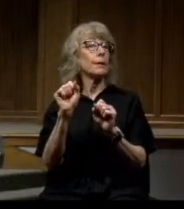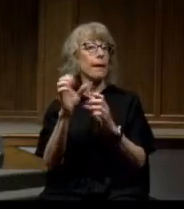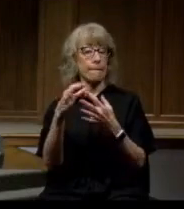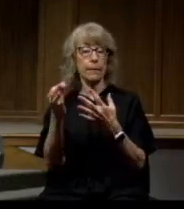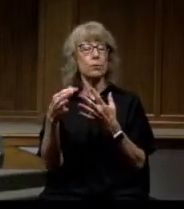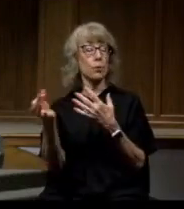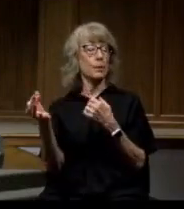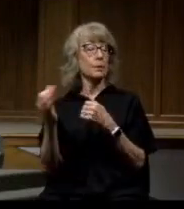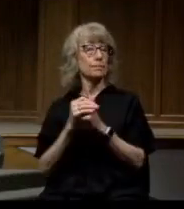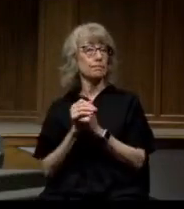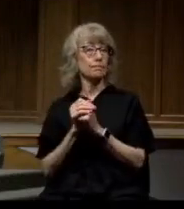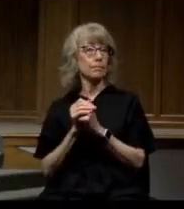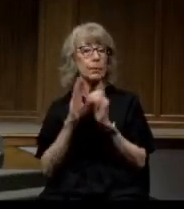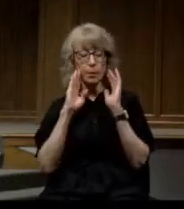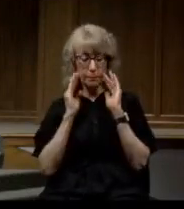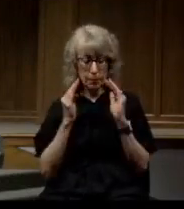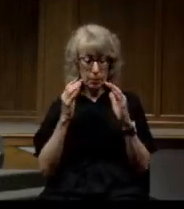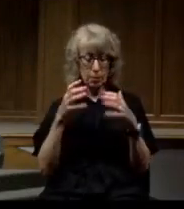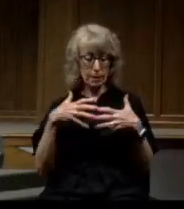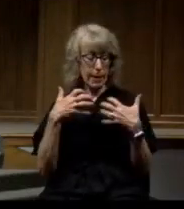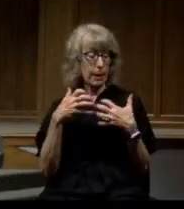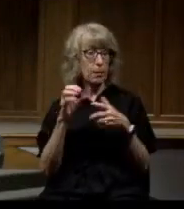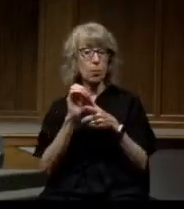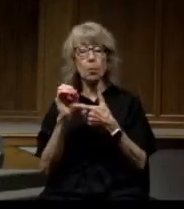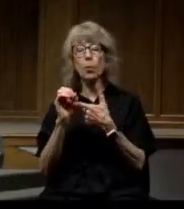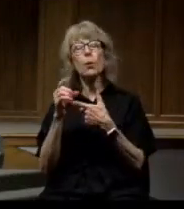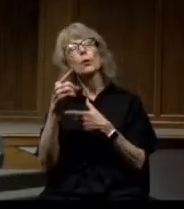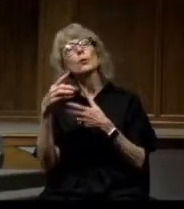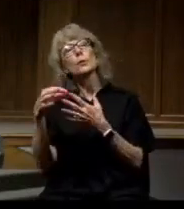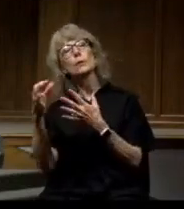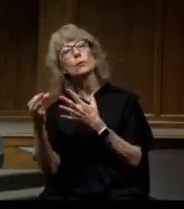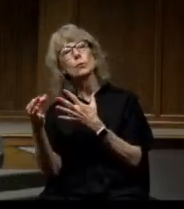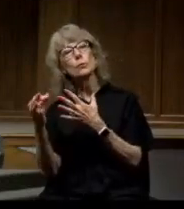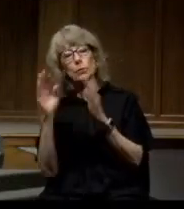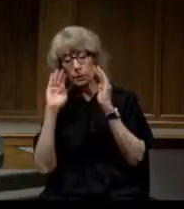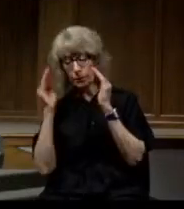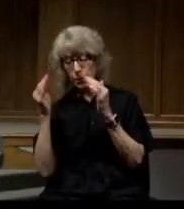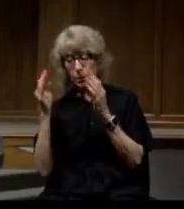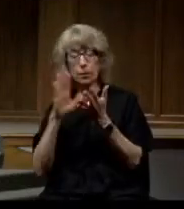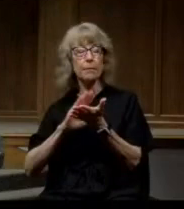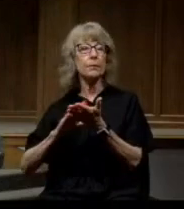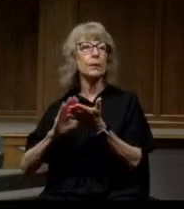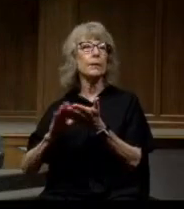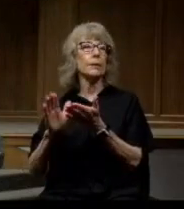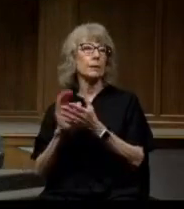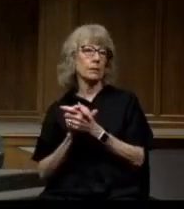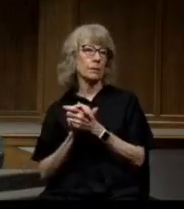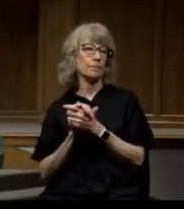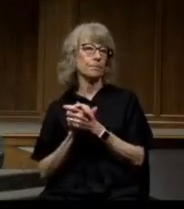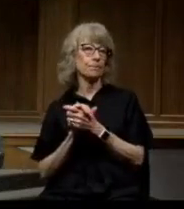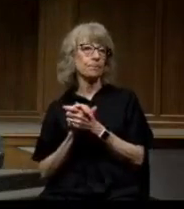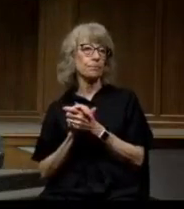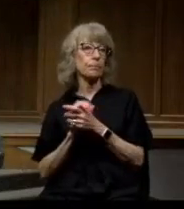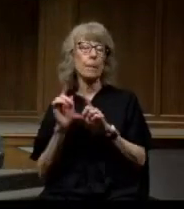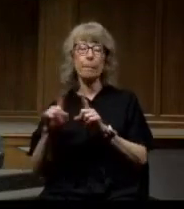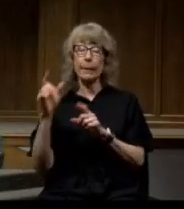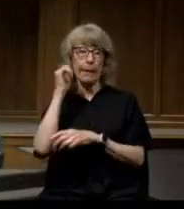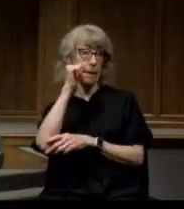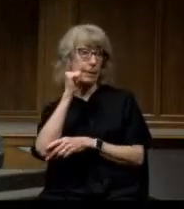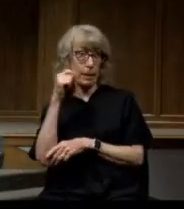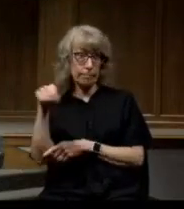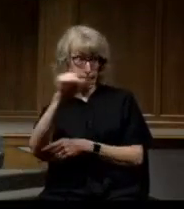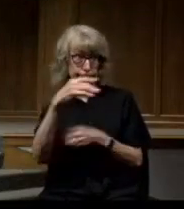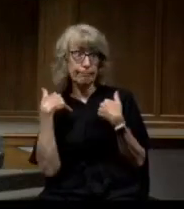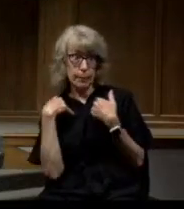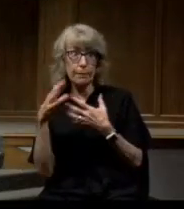the anger, or you can choose to engage the forgiveness, but it's a choice every single day.